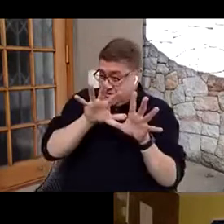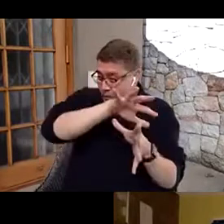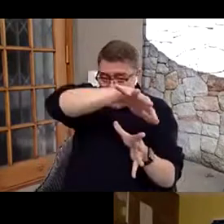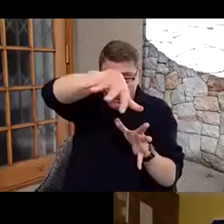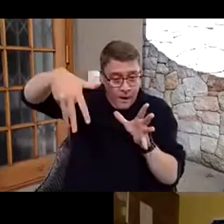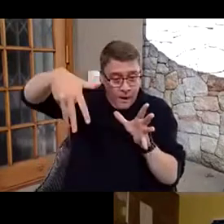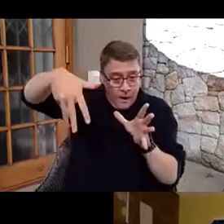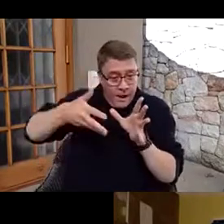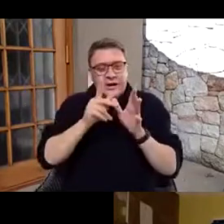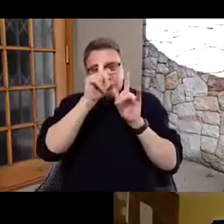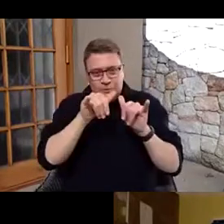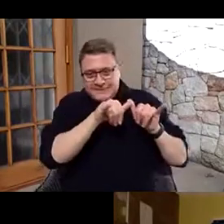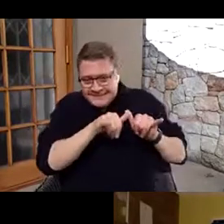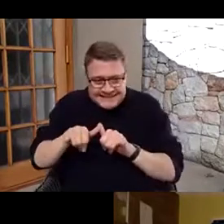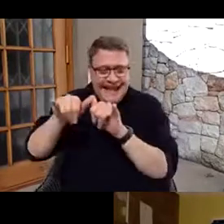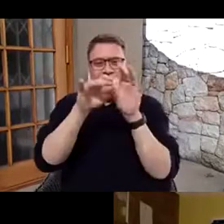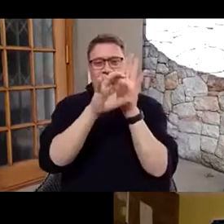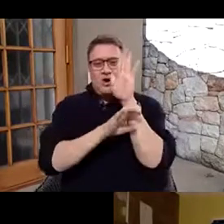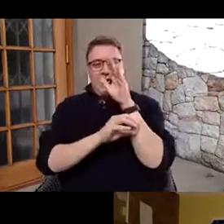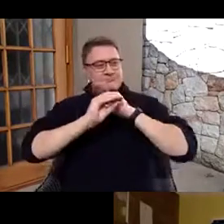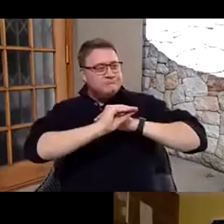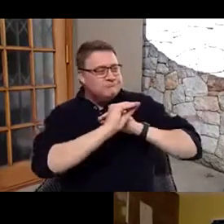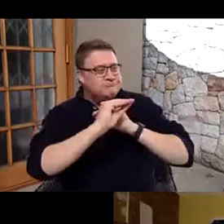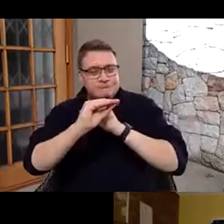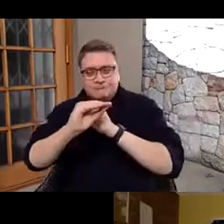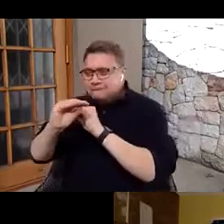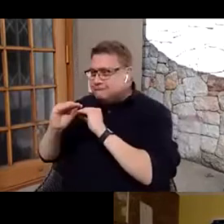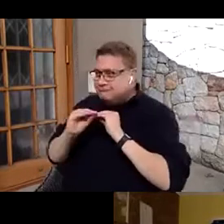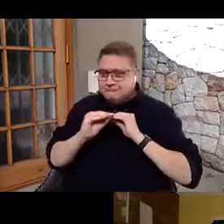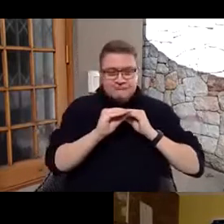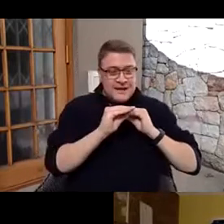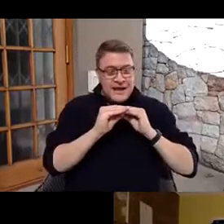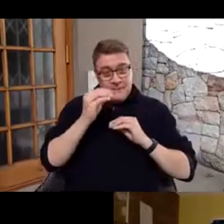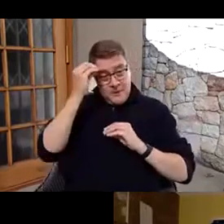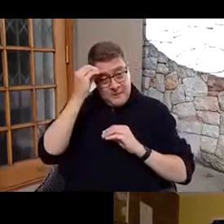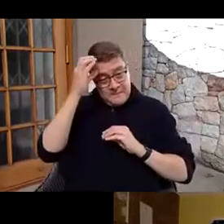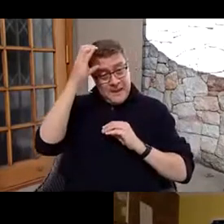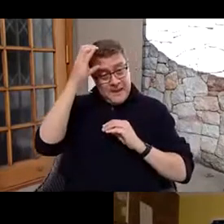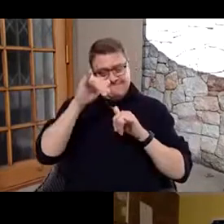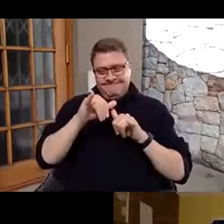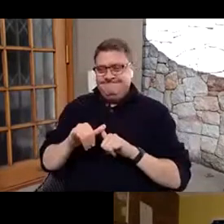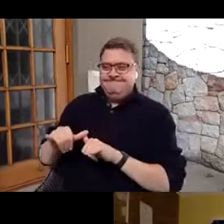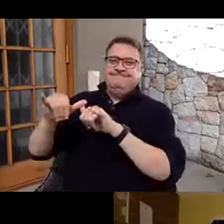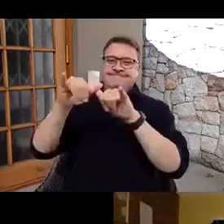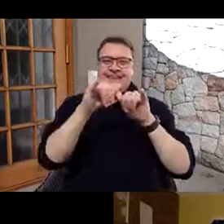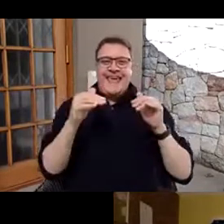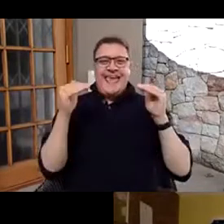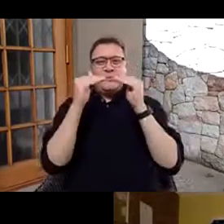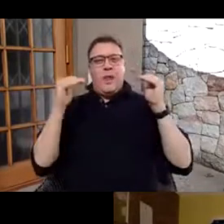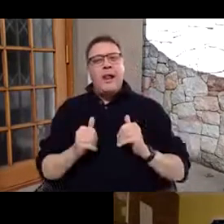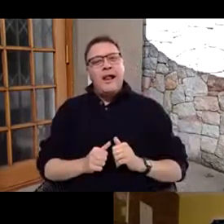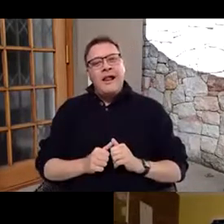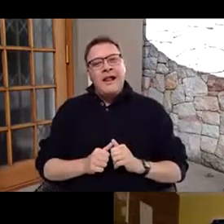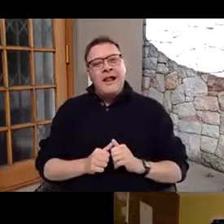same curriculum that we're doing, because the mental capability is equal. It's just one of